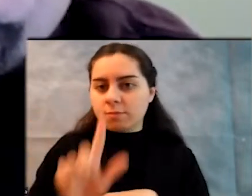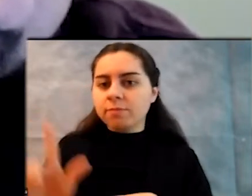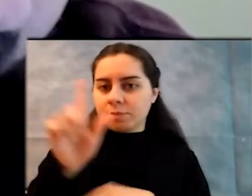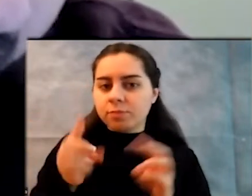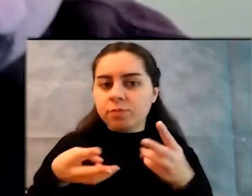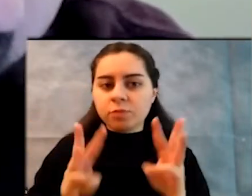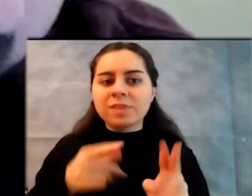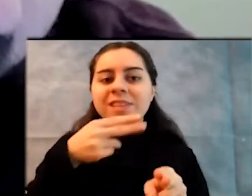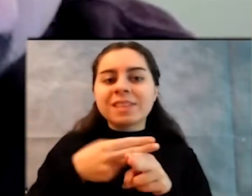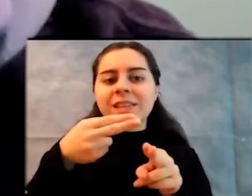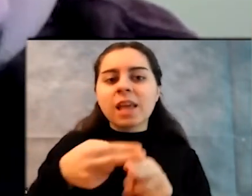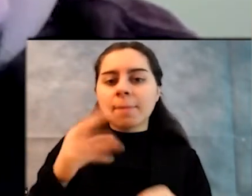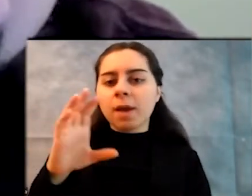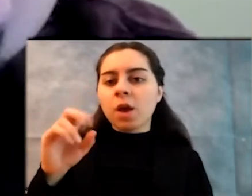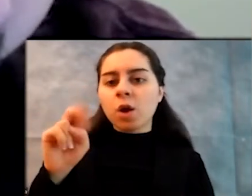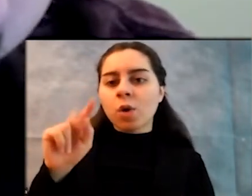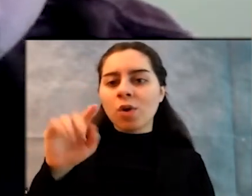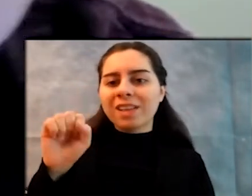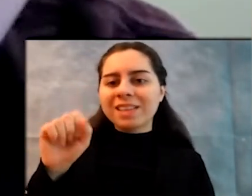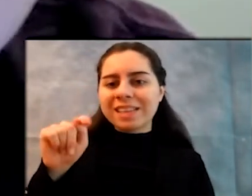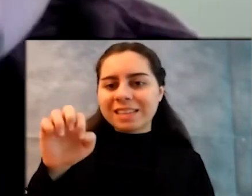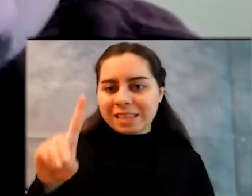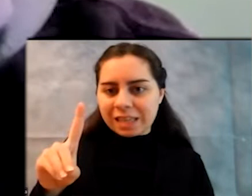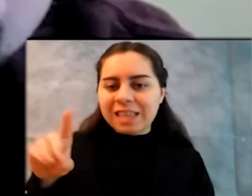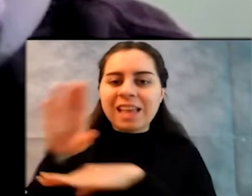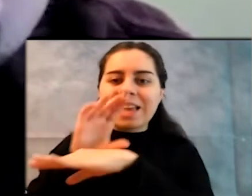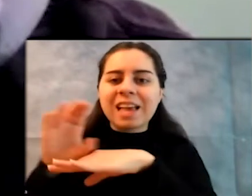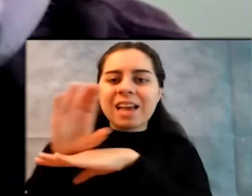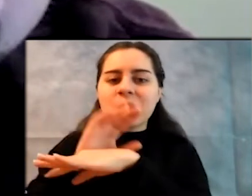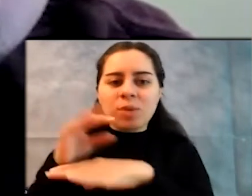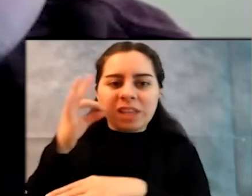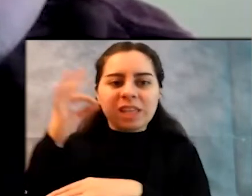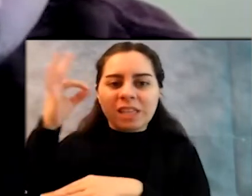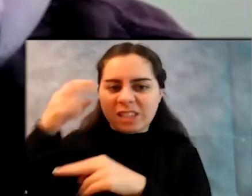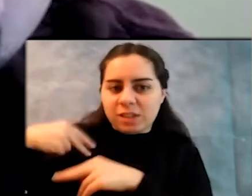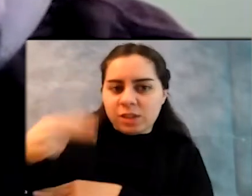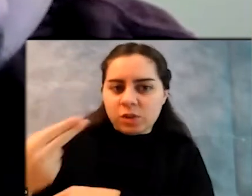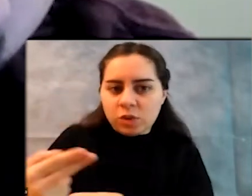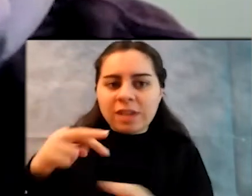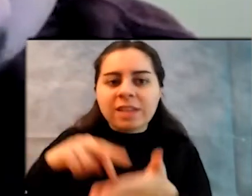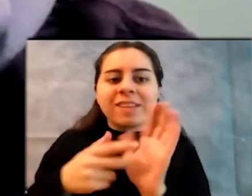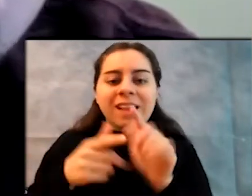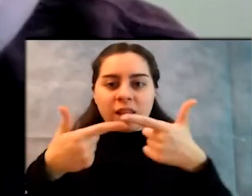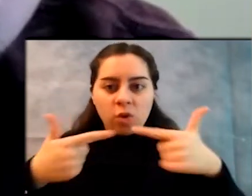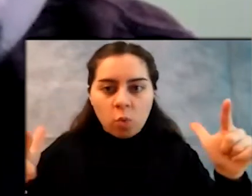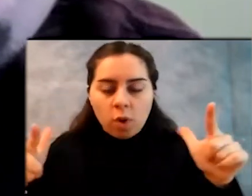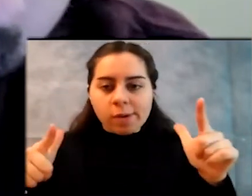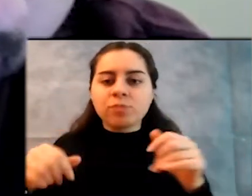this is Contested Caribbean Indigeneity, Language, Social Practice, and Identity